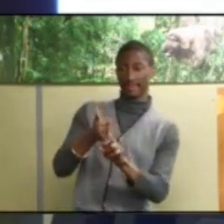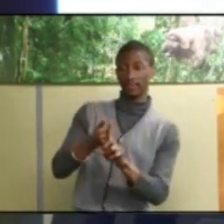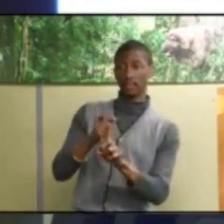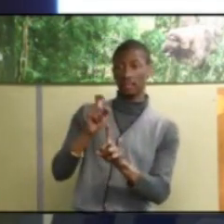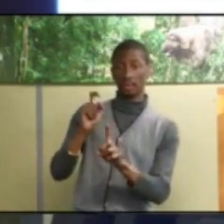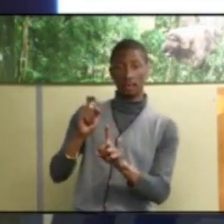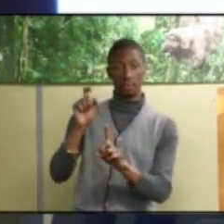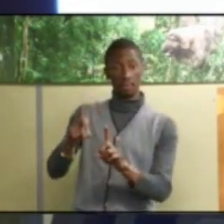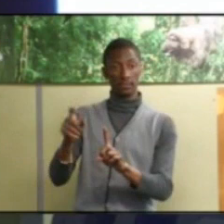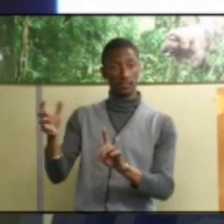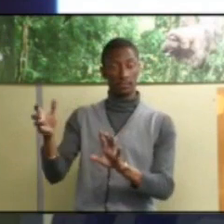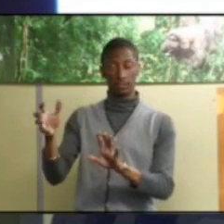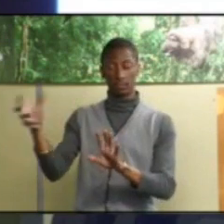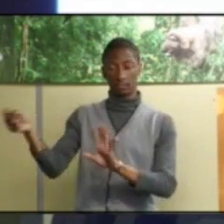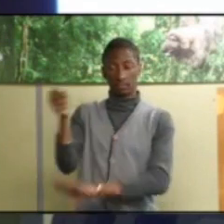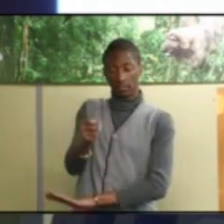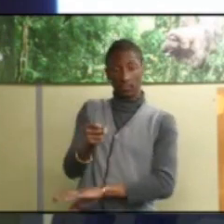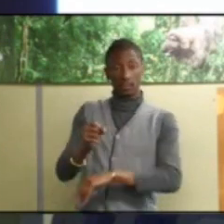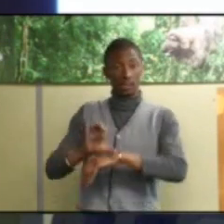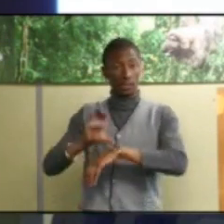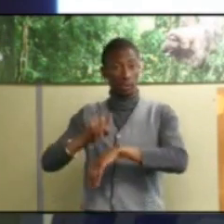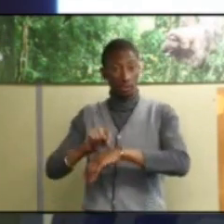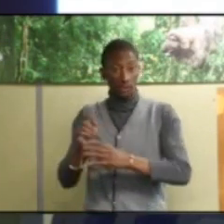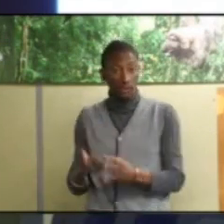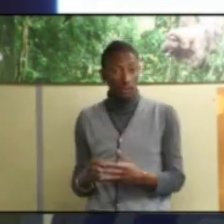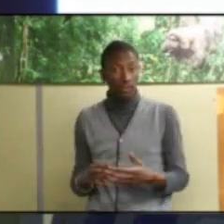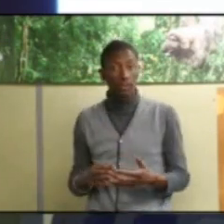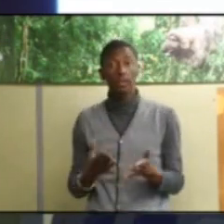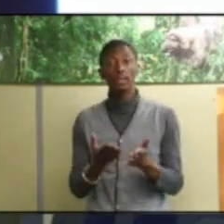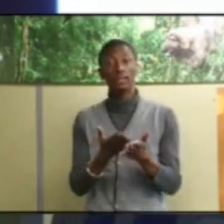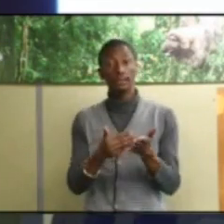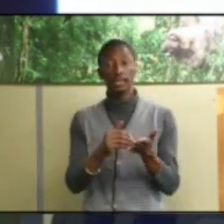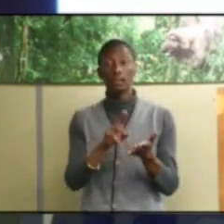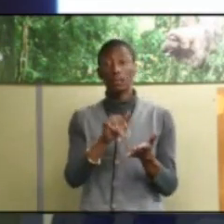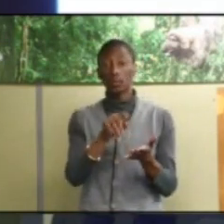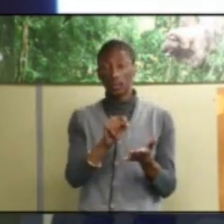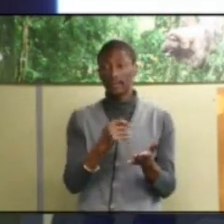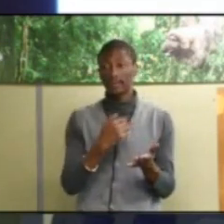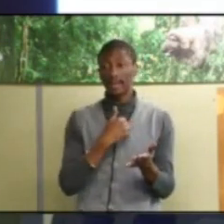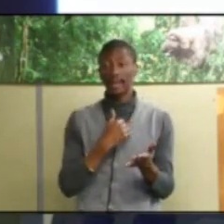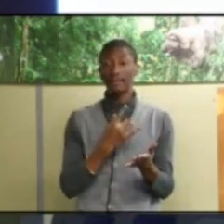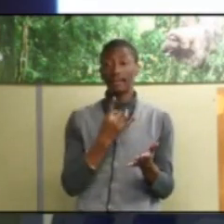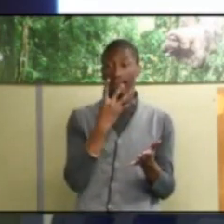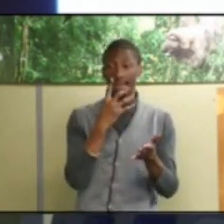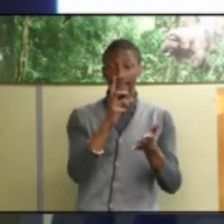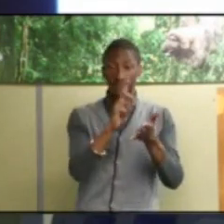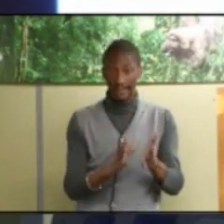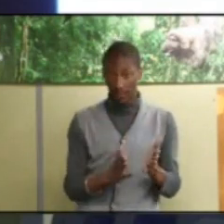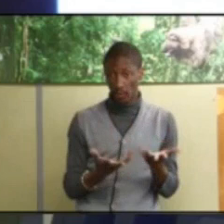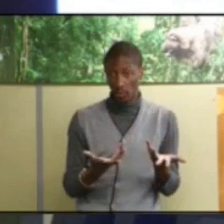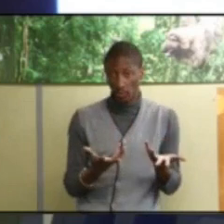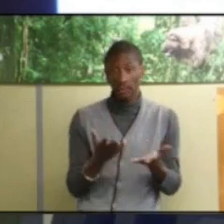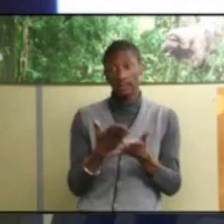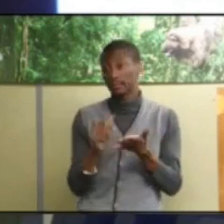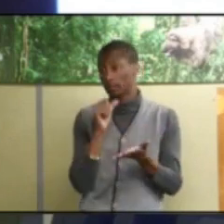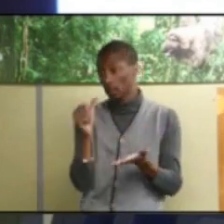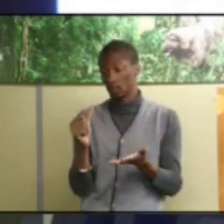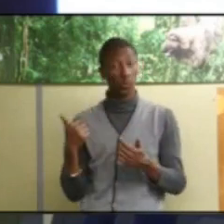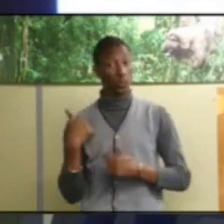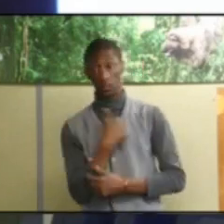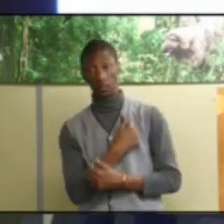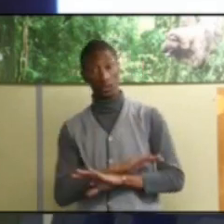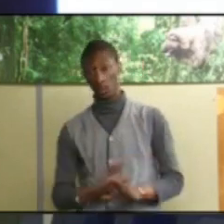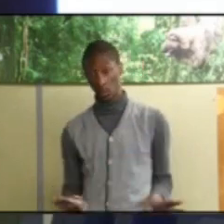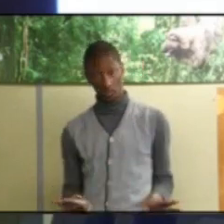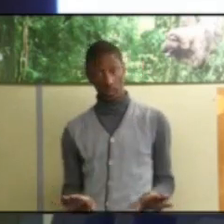consultant that's brought on. Some units have lighting designers available. Some units don't. We don't.